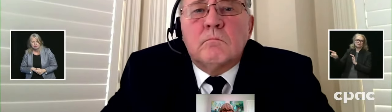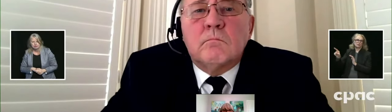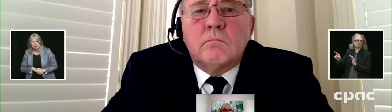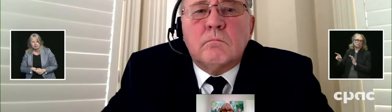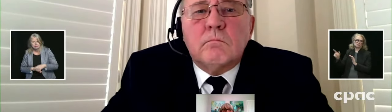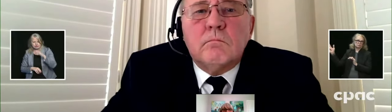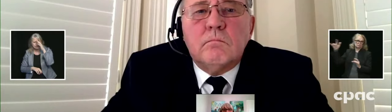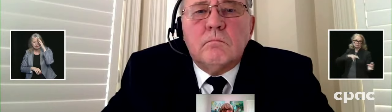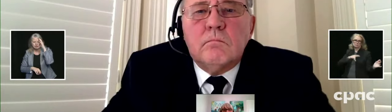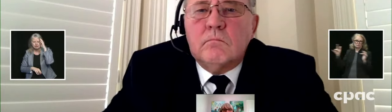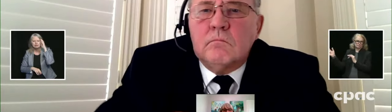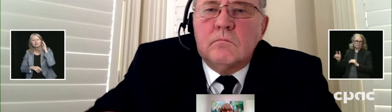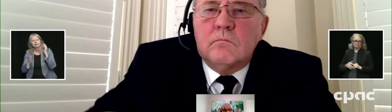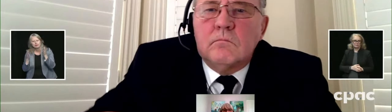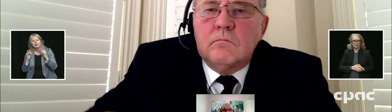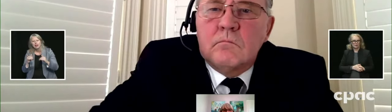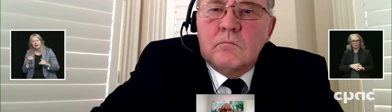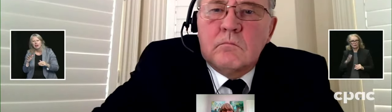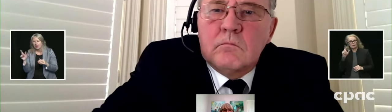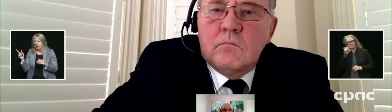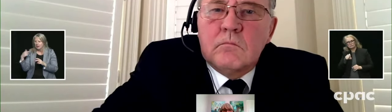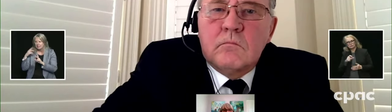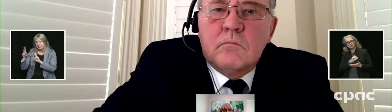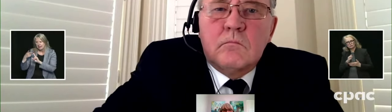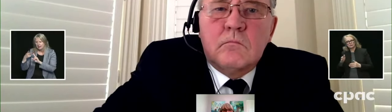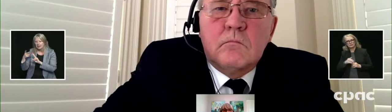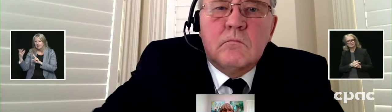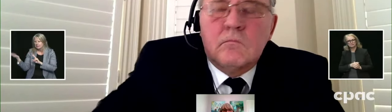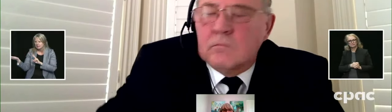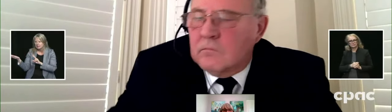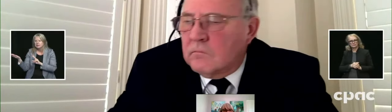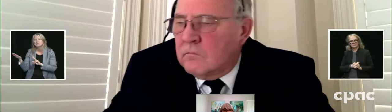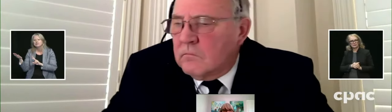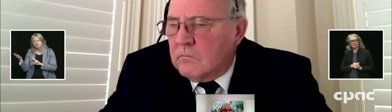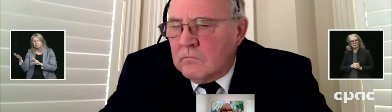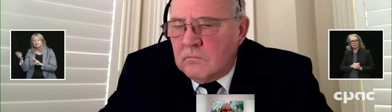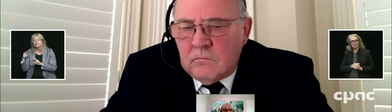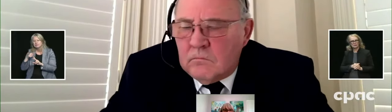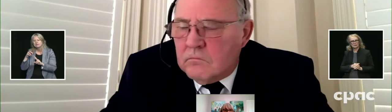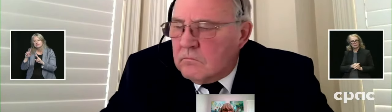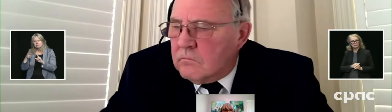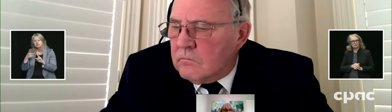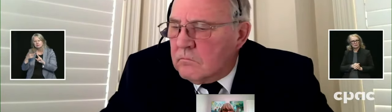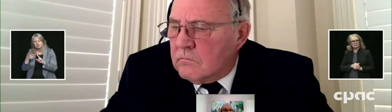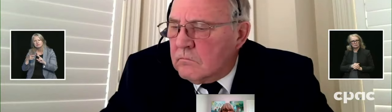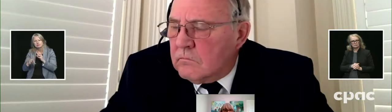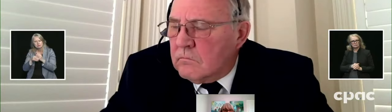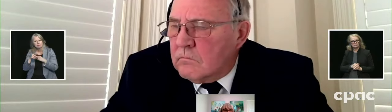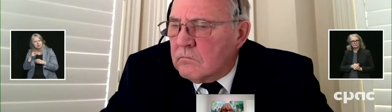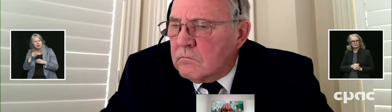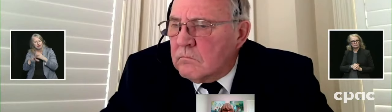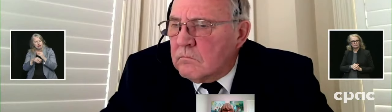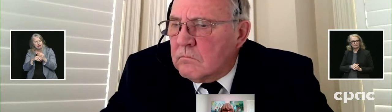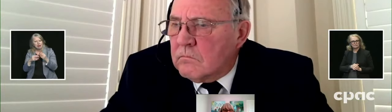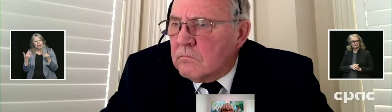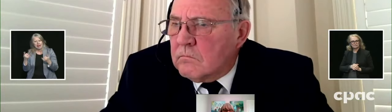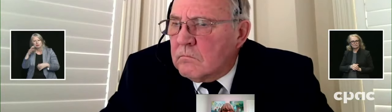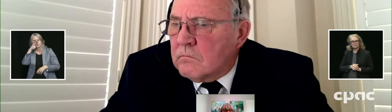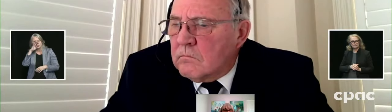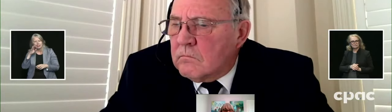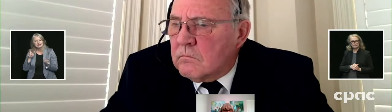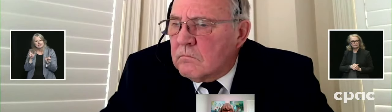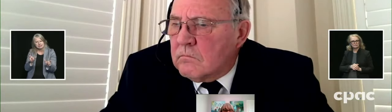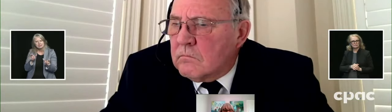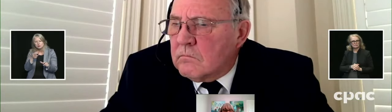Do you have a follow-up? Yes, thank you. And just as a follow-up to that, I mean, you're talking about measures that are going to be coming